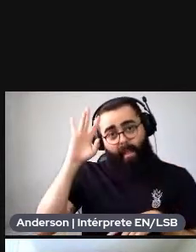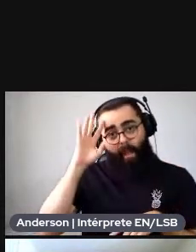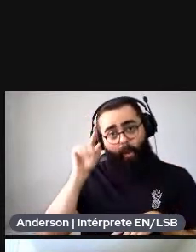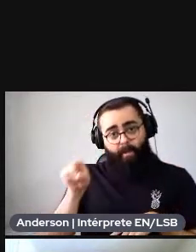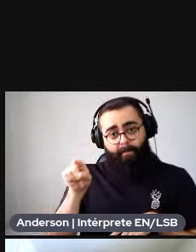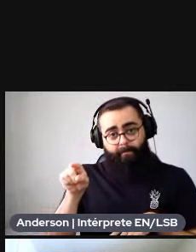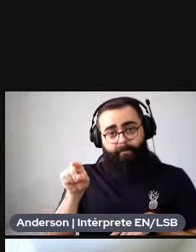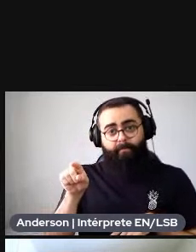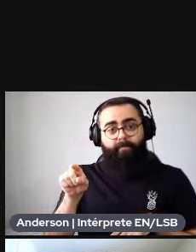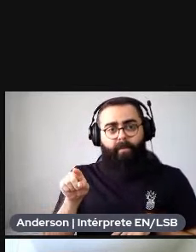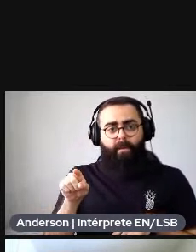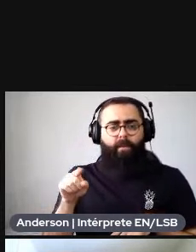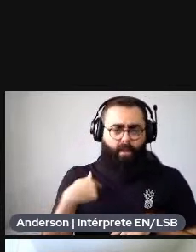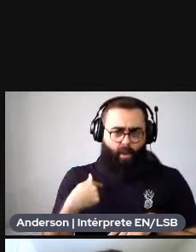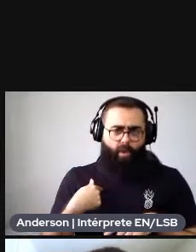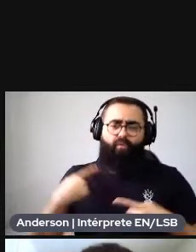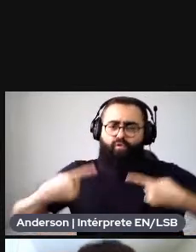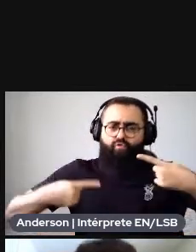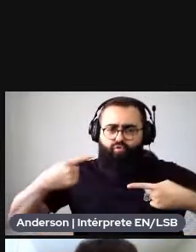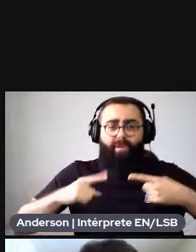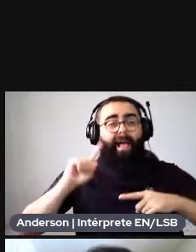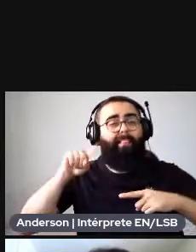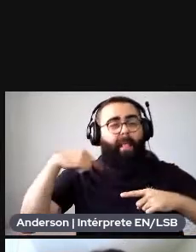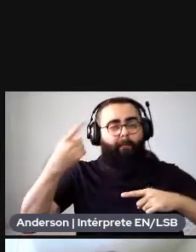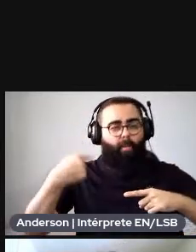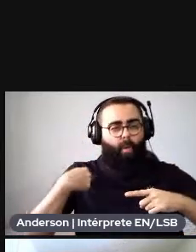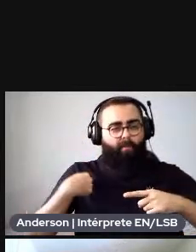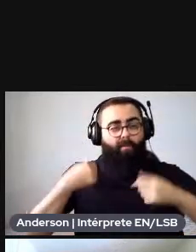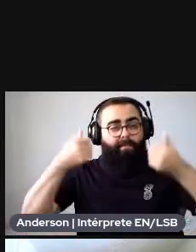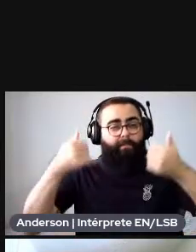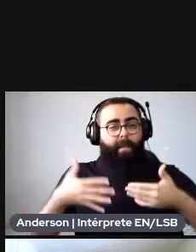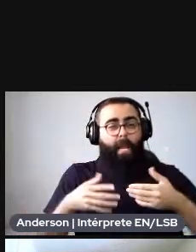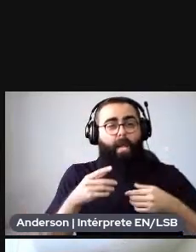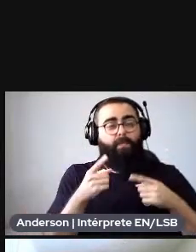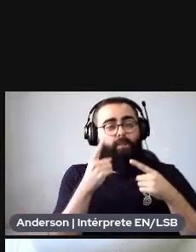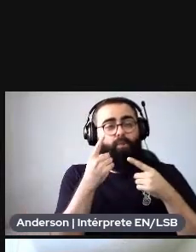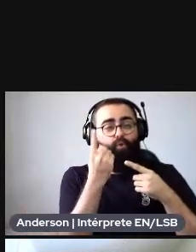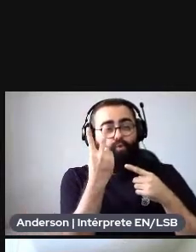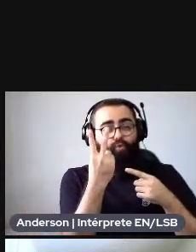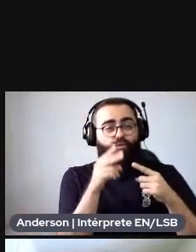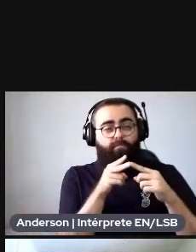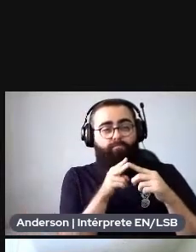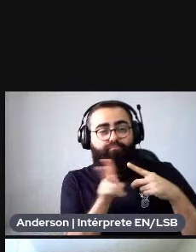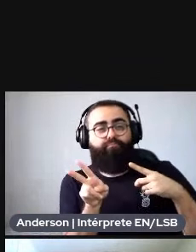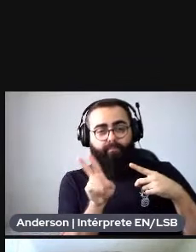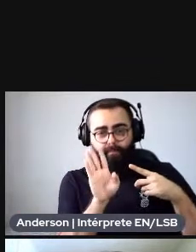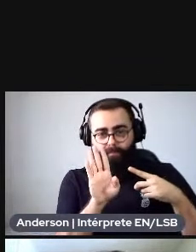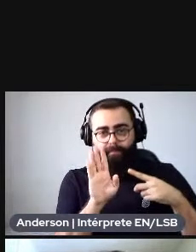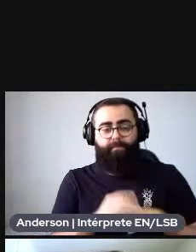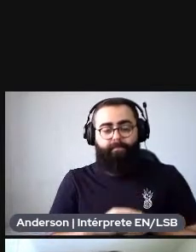and then I will go into two details. I'm sorry.